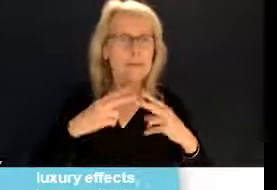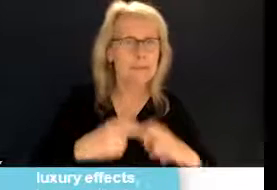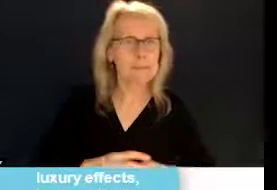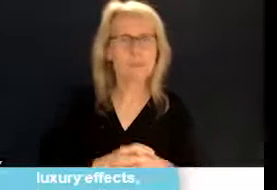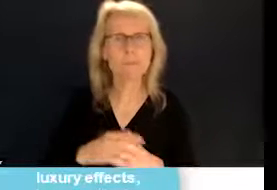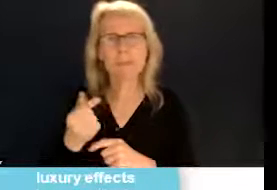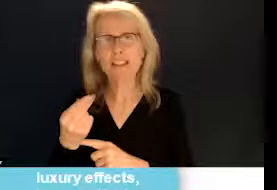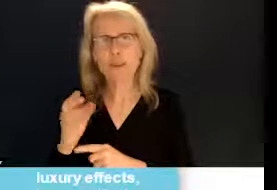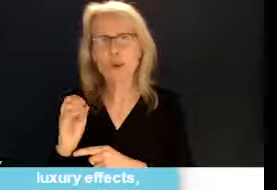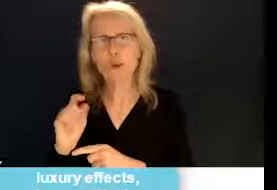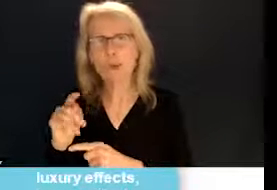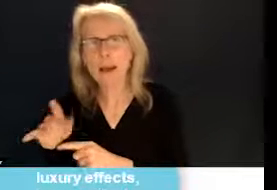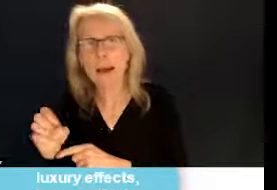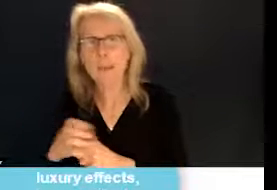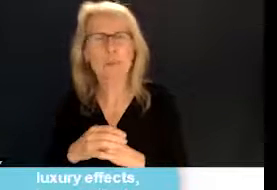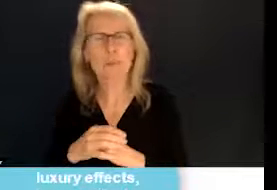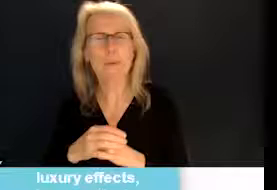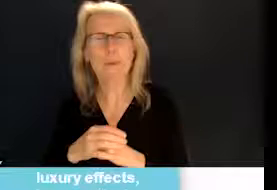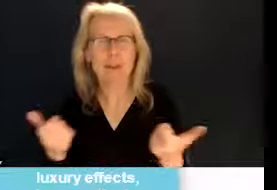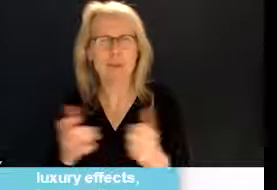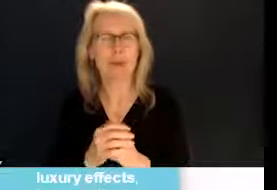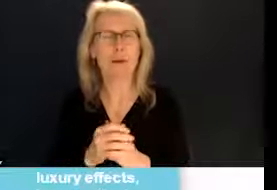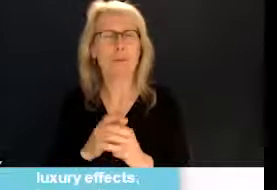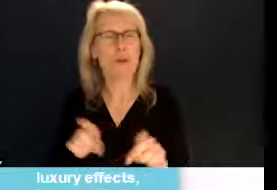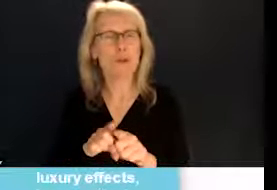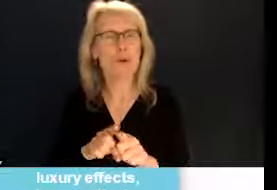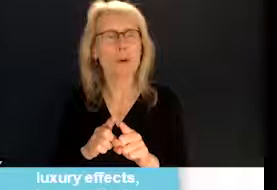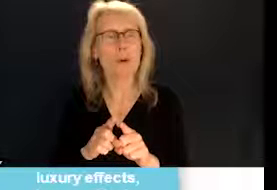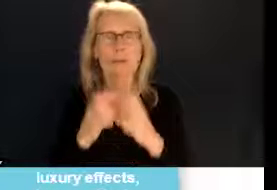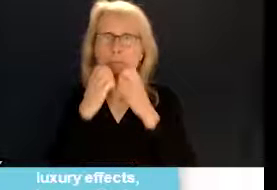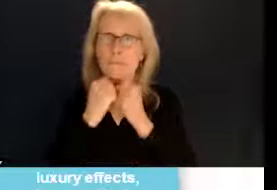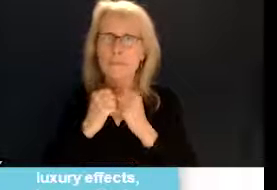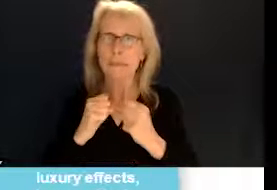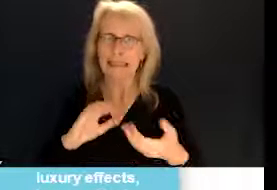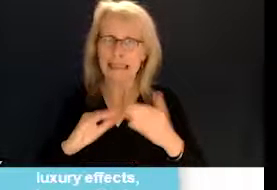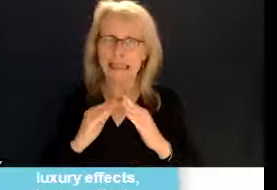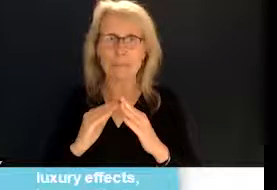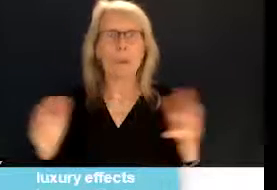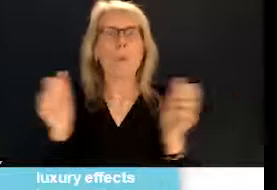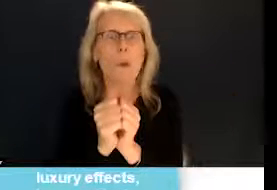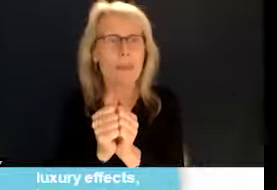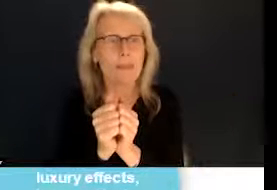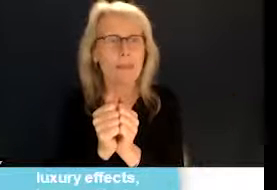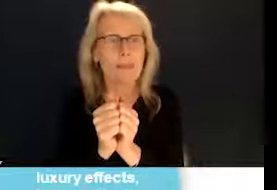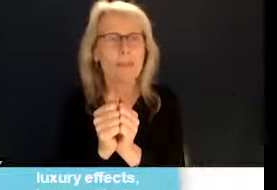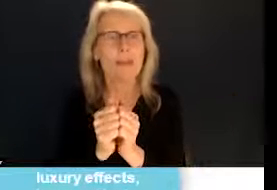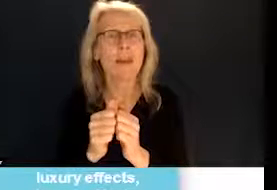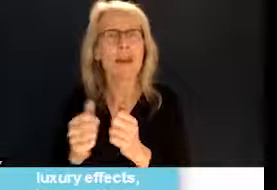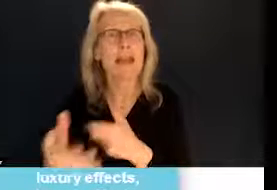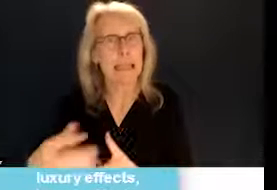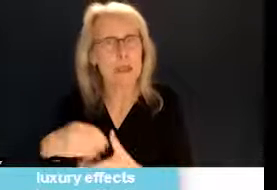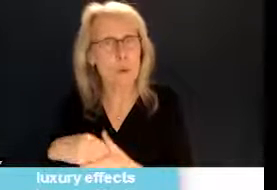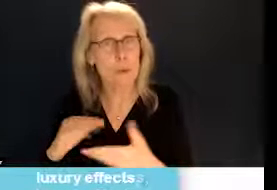about conservation for the city and with the city and of the